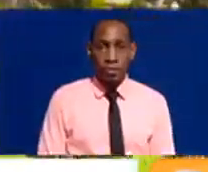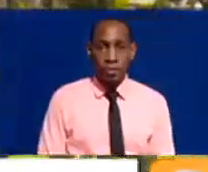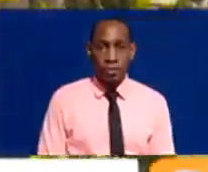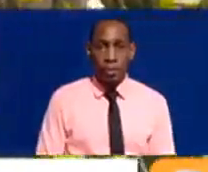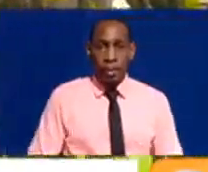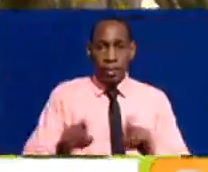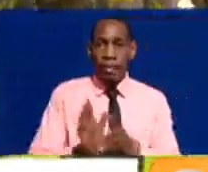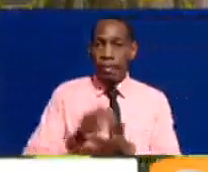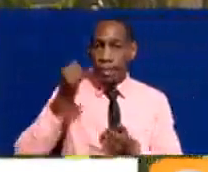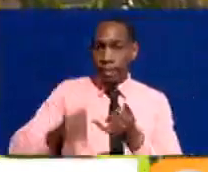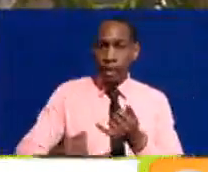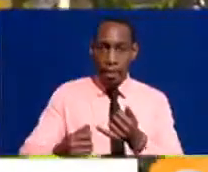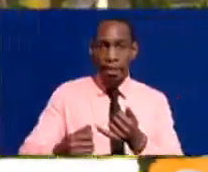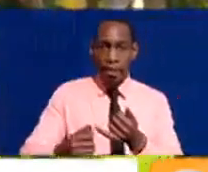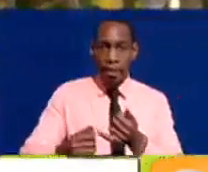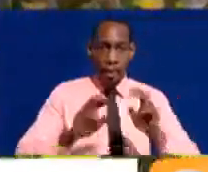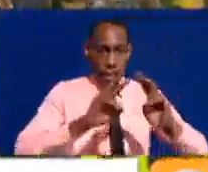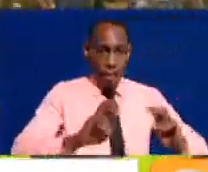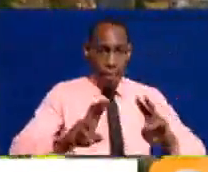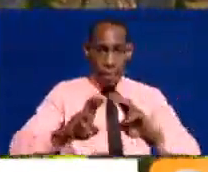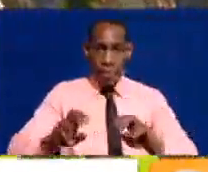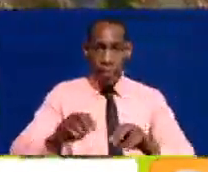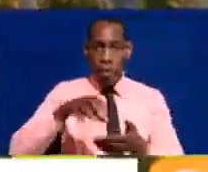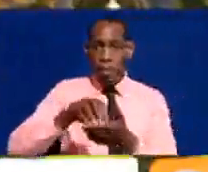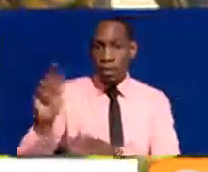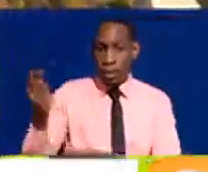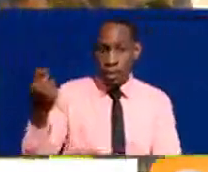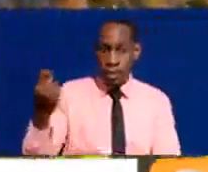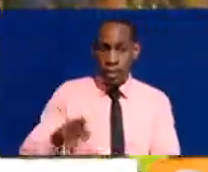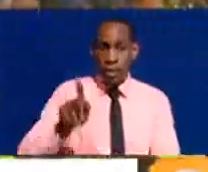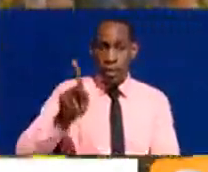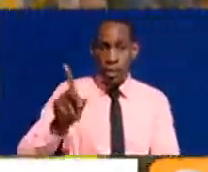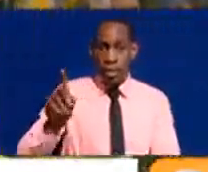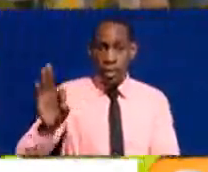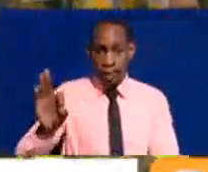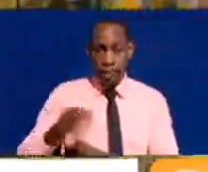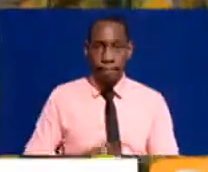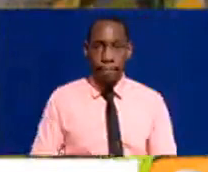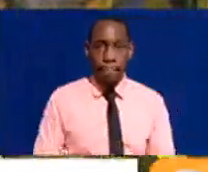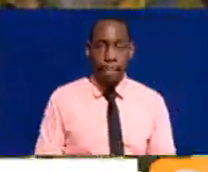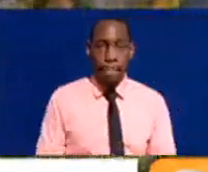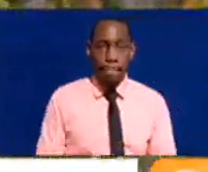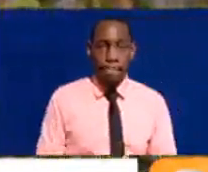This will be his last guard of honor to inspect as Commander-in-Chief of the Kenya Defense Forces.